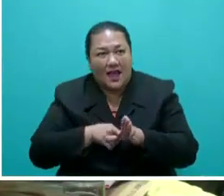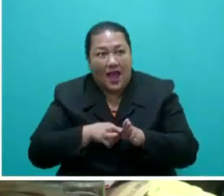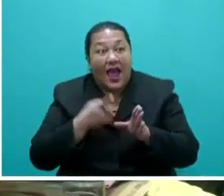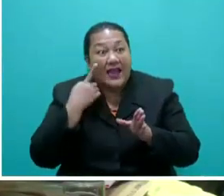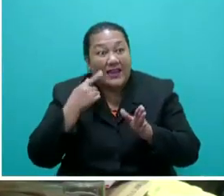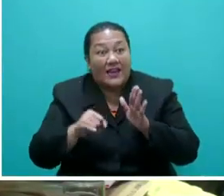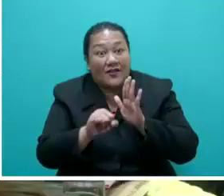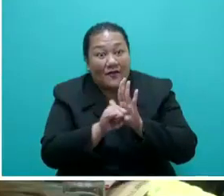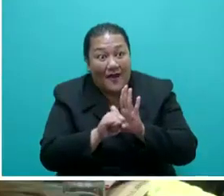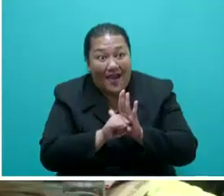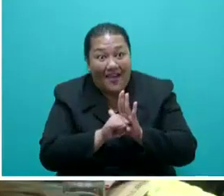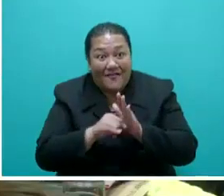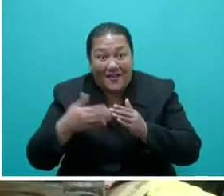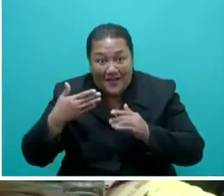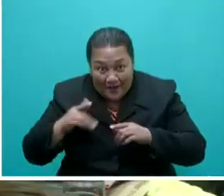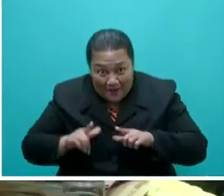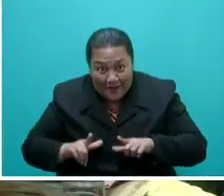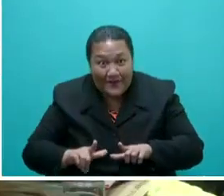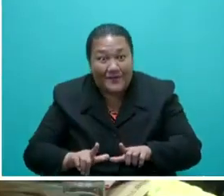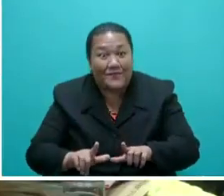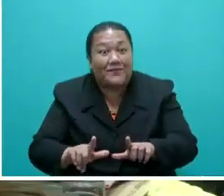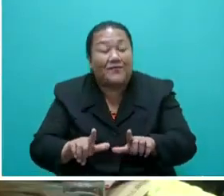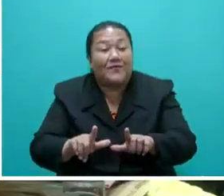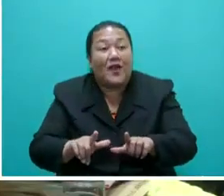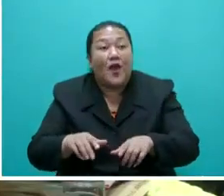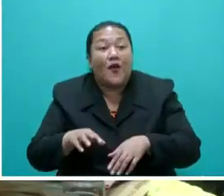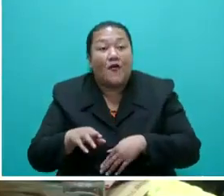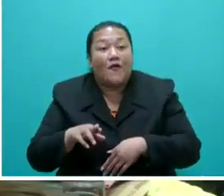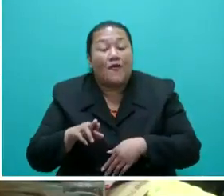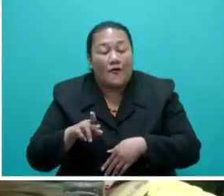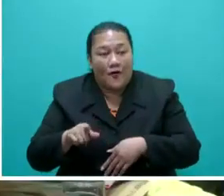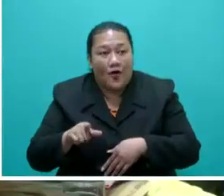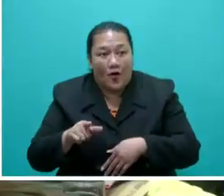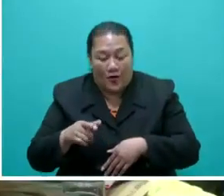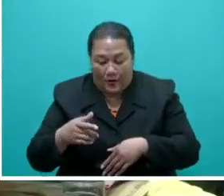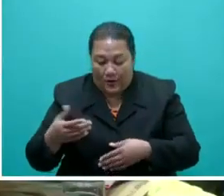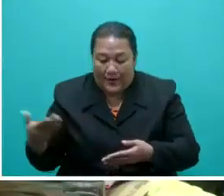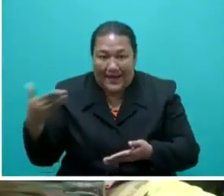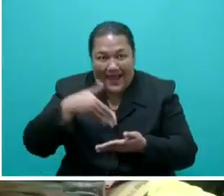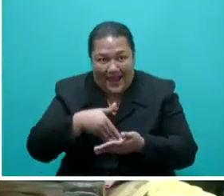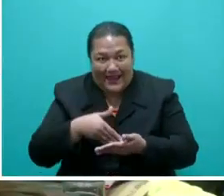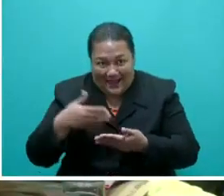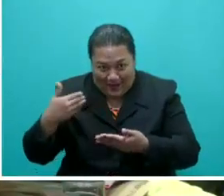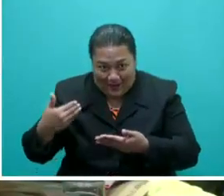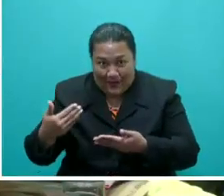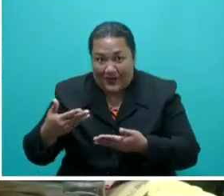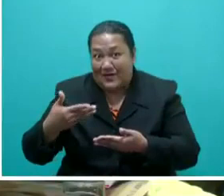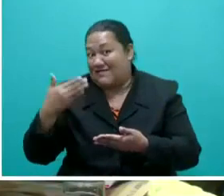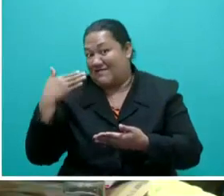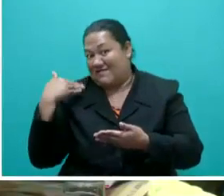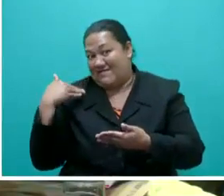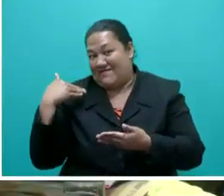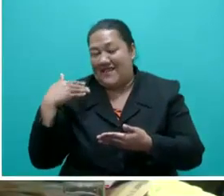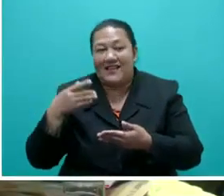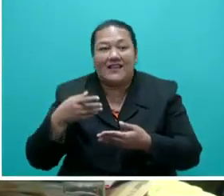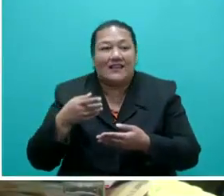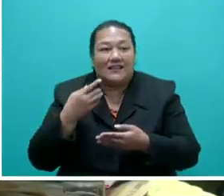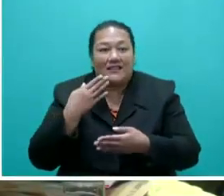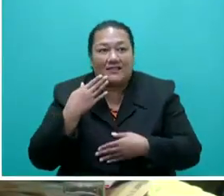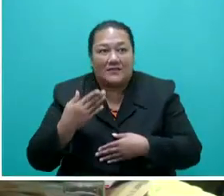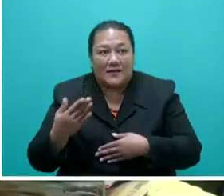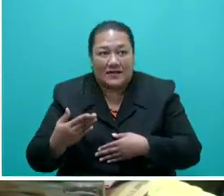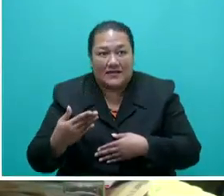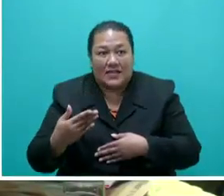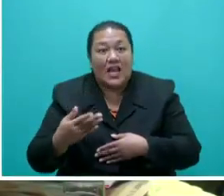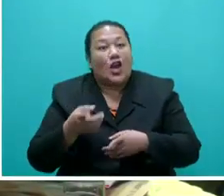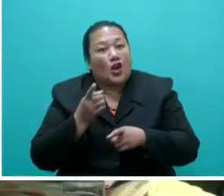new legislative agenda to add on to the current one. It was a speech that stressed on the importance of the Constitution in